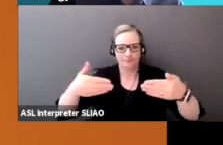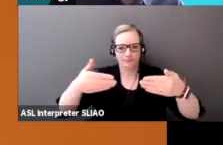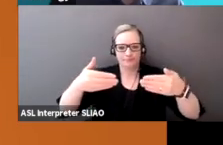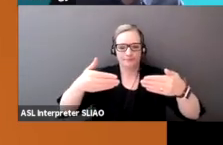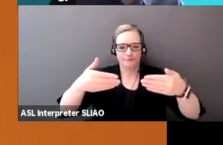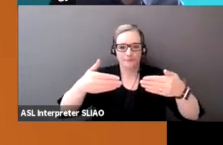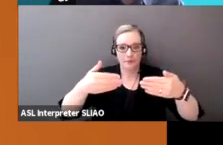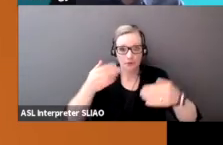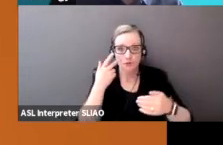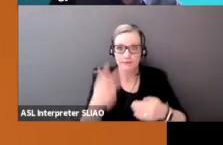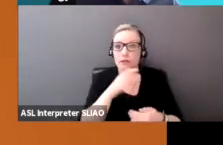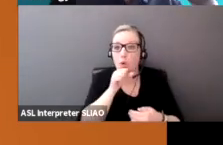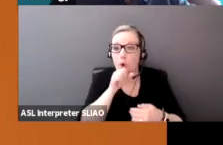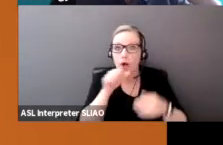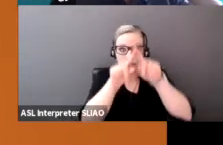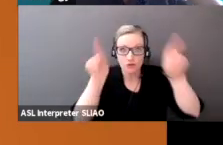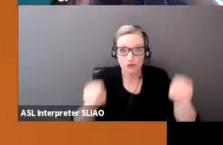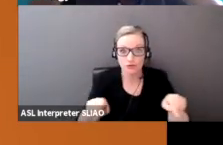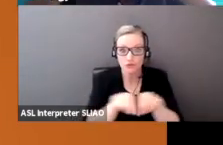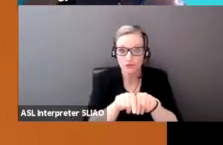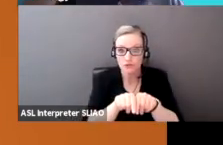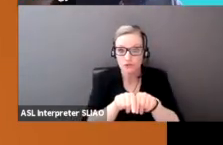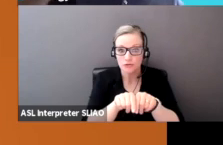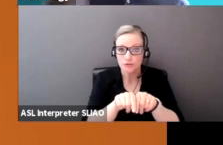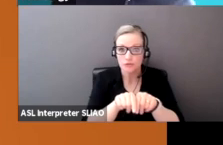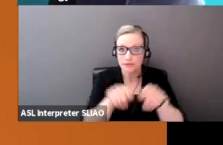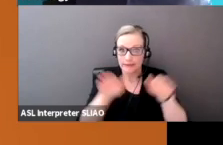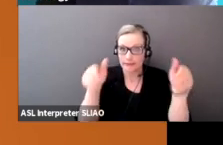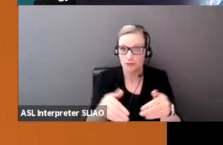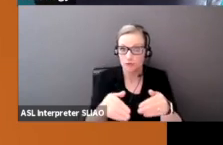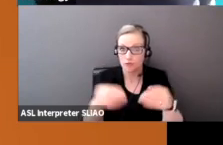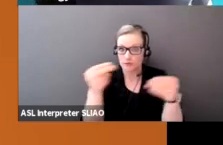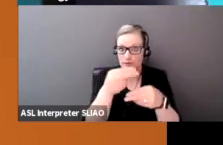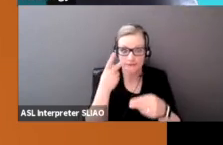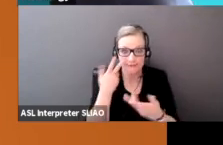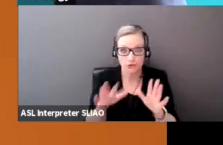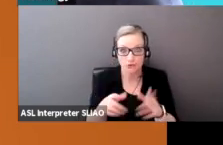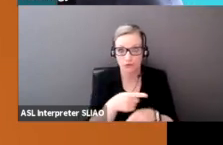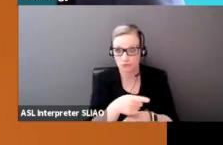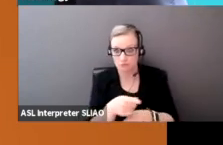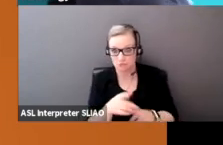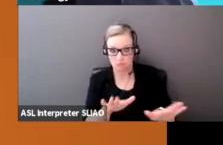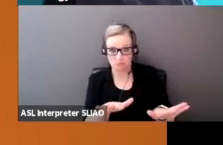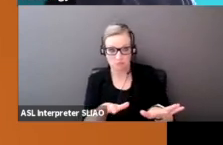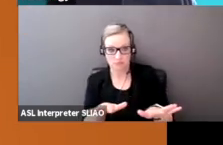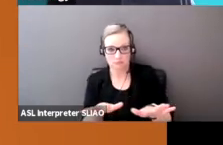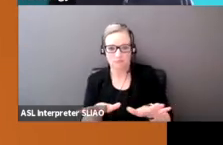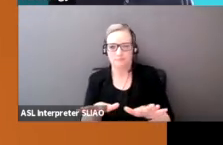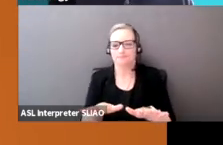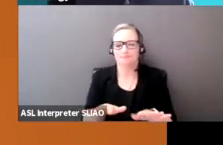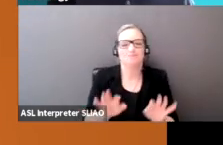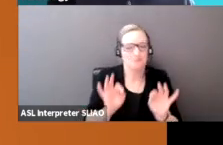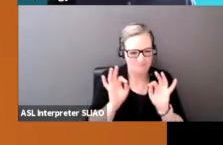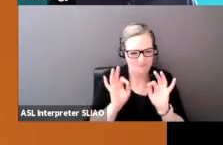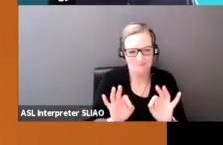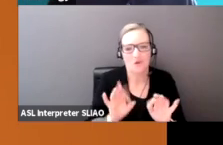there? Yep, looks good. Okay. So I'm going to do a little bit of an introduction of